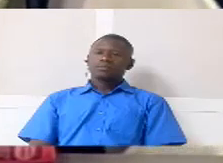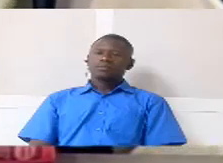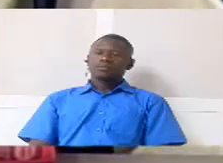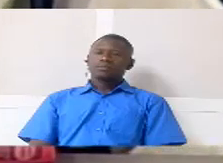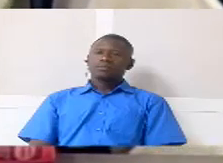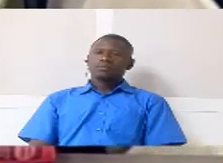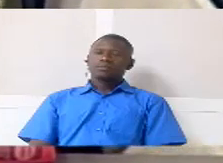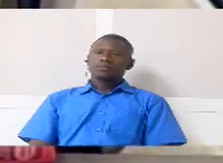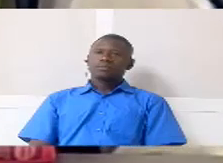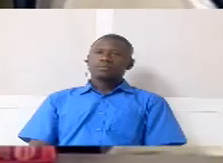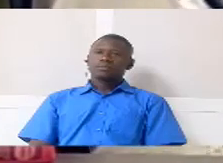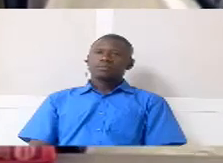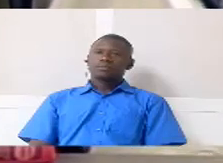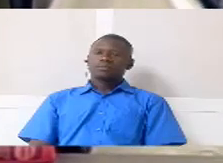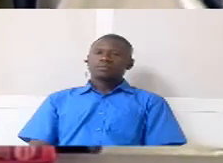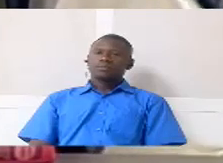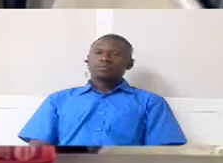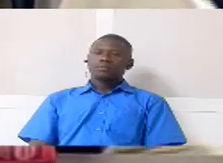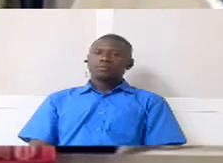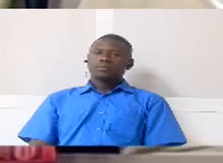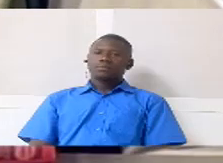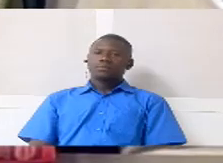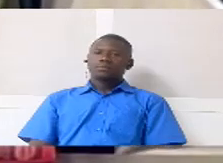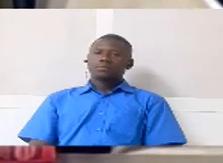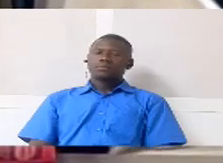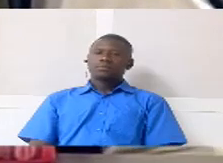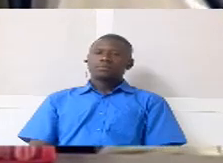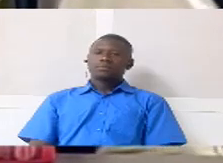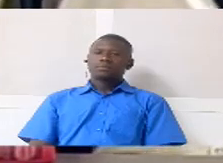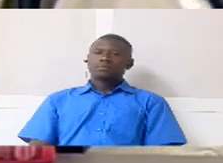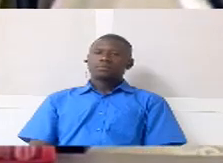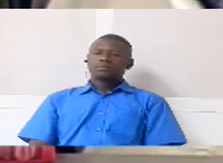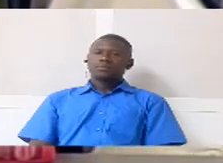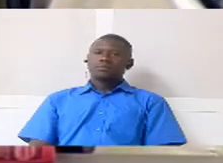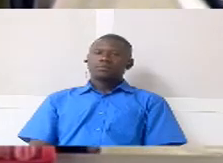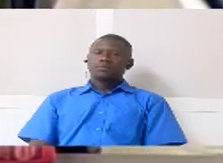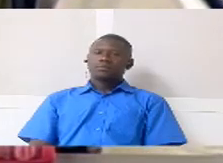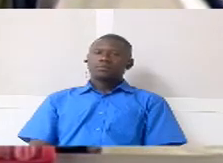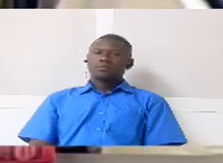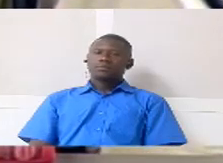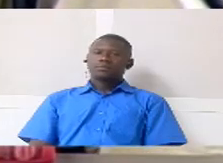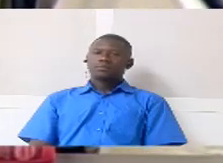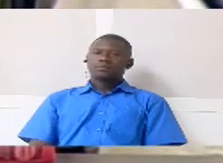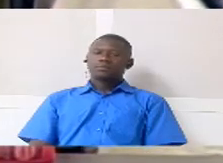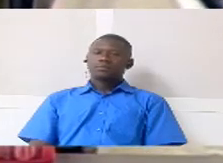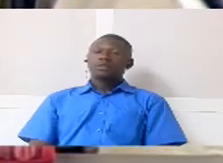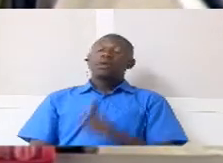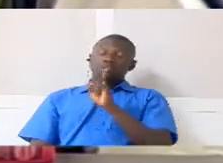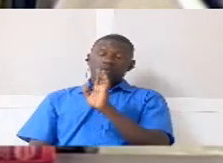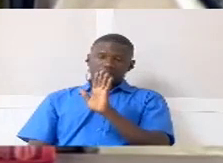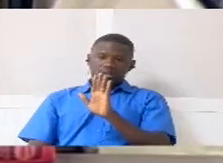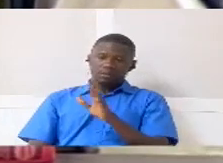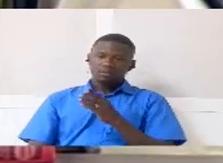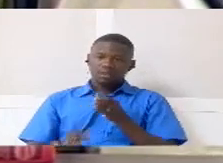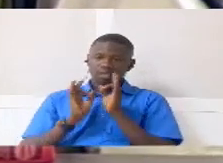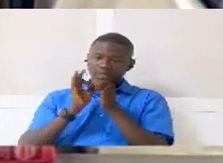ceremonial ko e lokum fula so kaso kono remand gere ni normal prisoner bigero. Let me refer to the law. It says